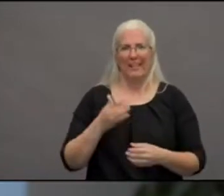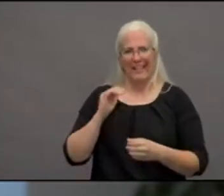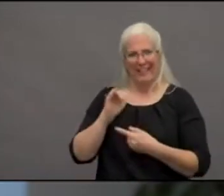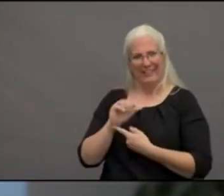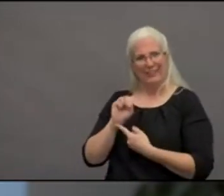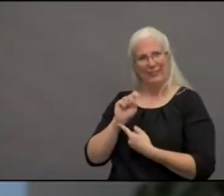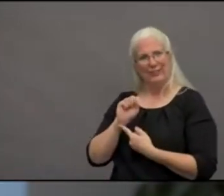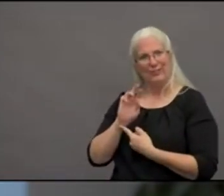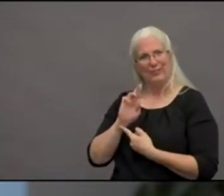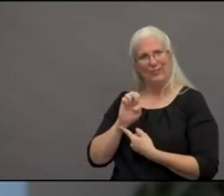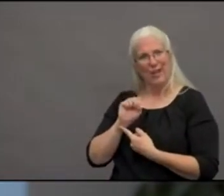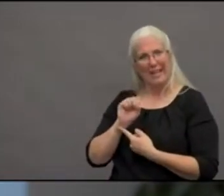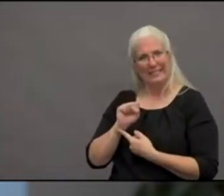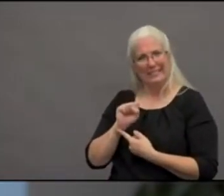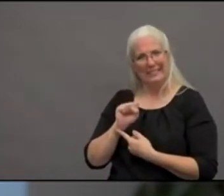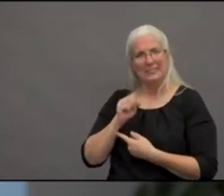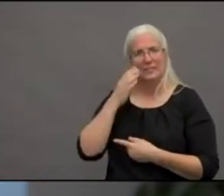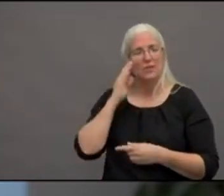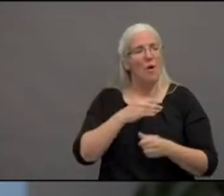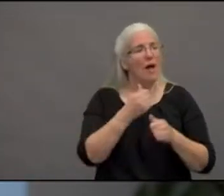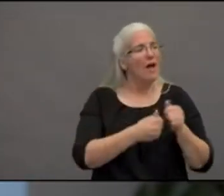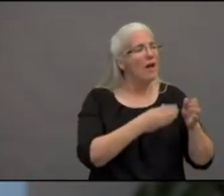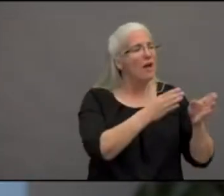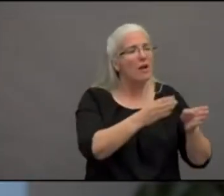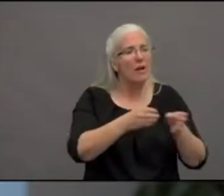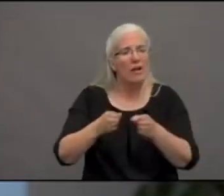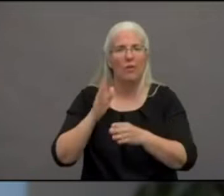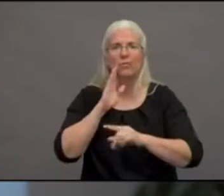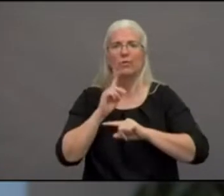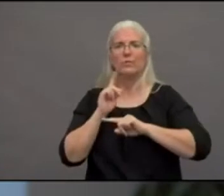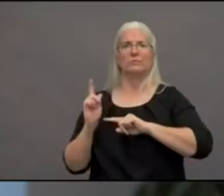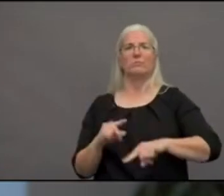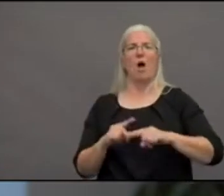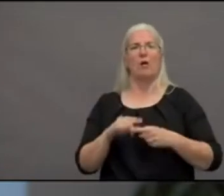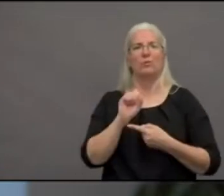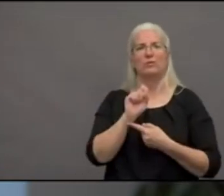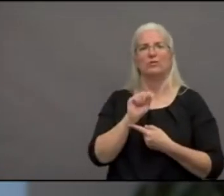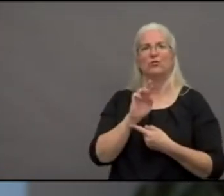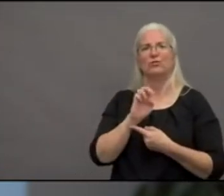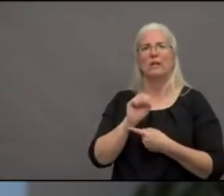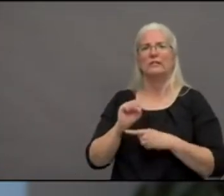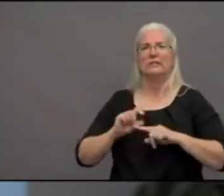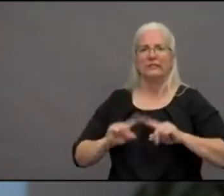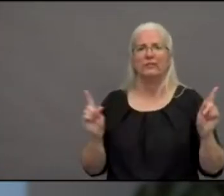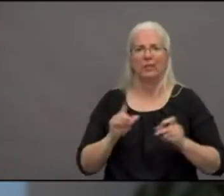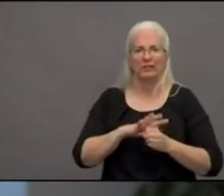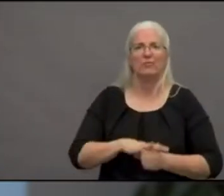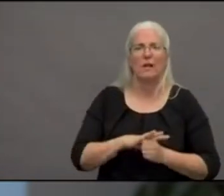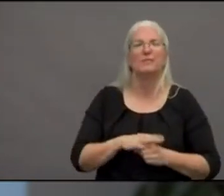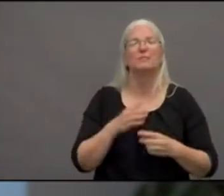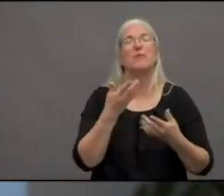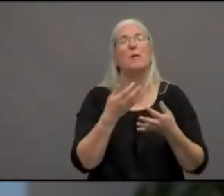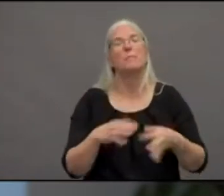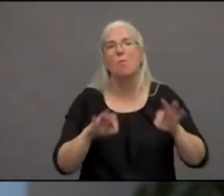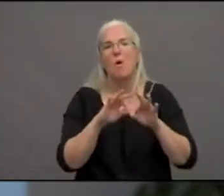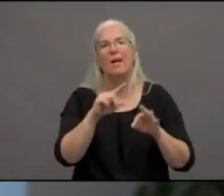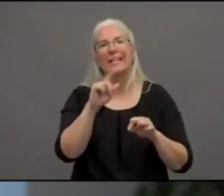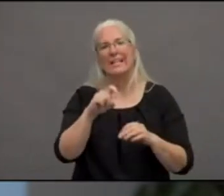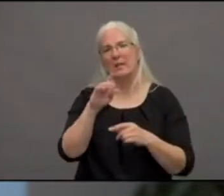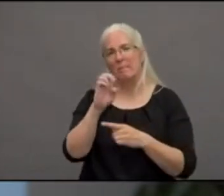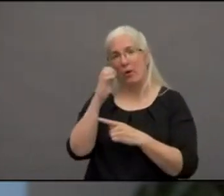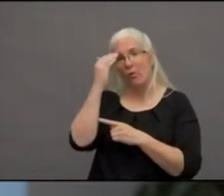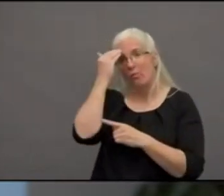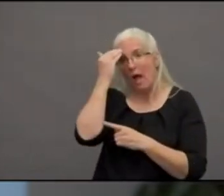own unique and individual response. And I think that's the most important thing to really be mindful of. For some, this has